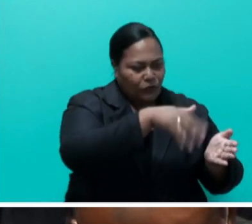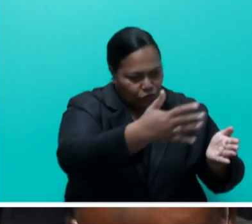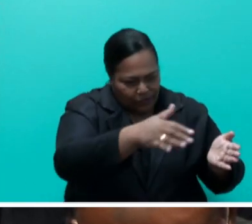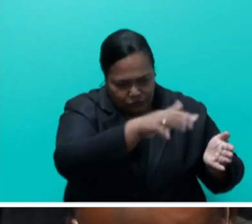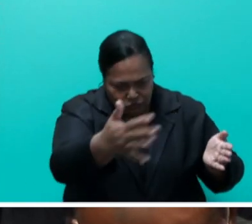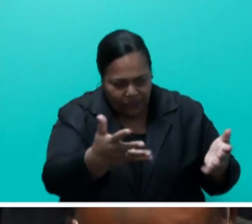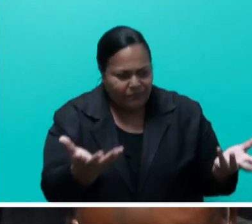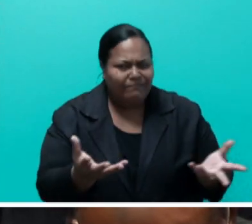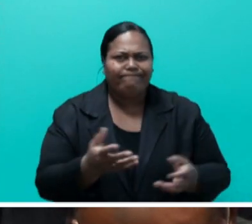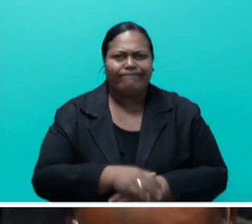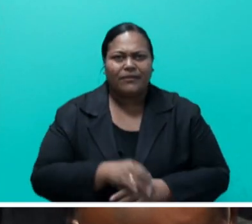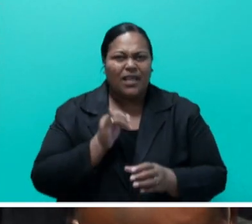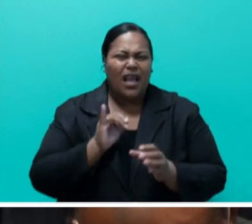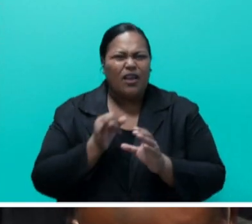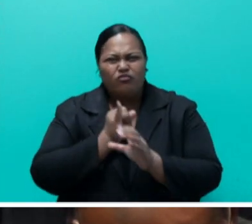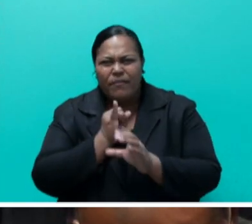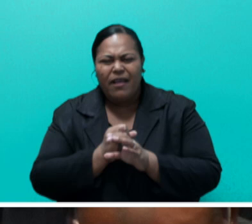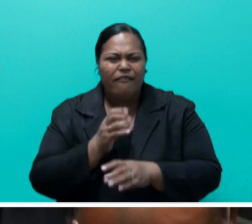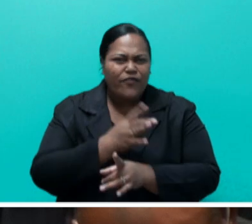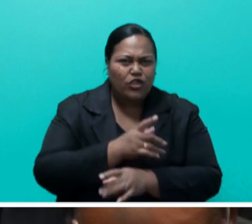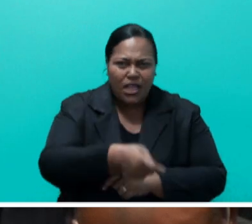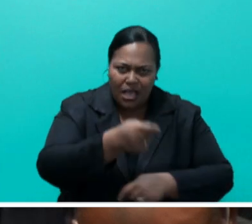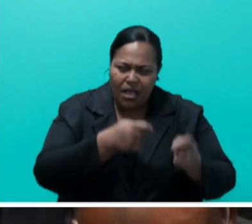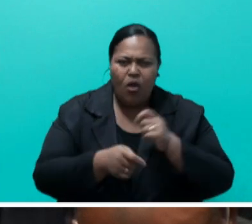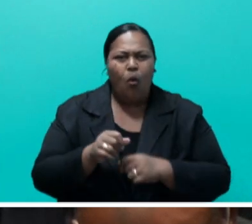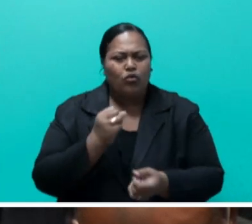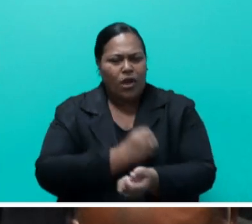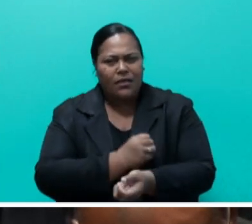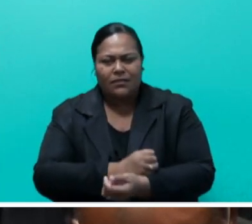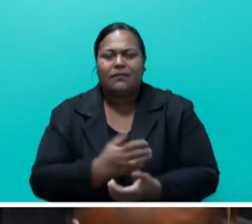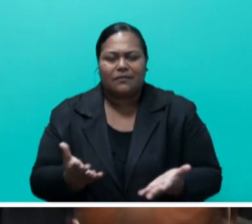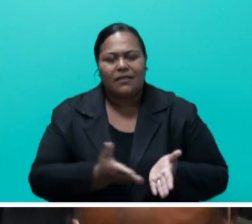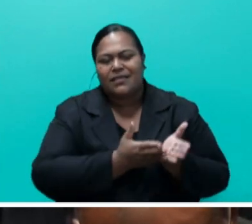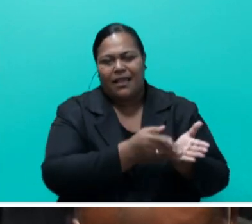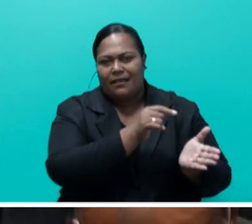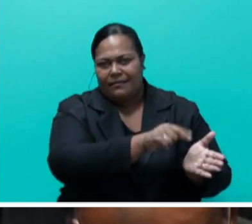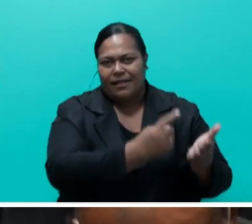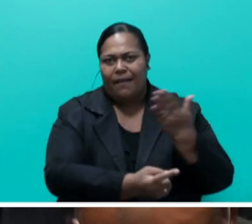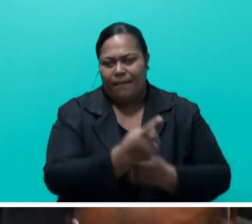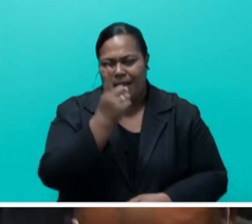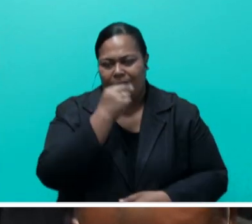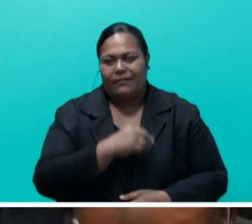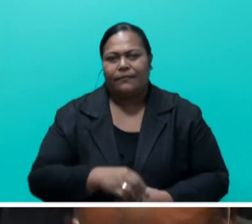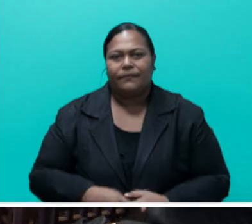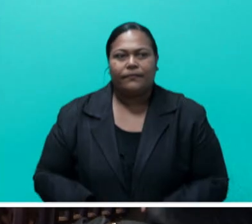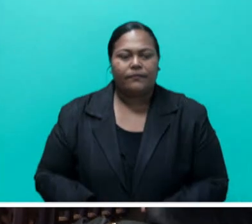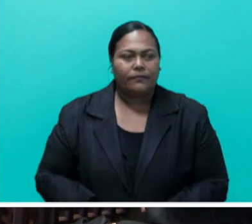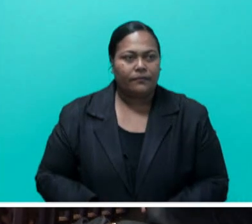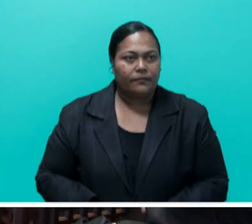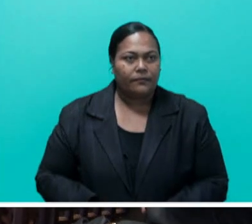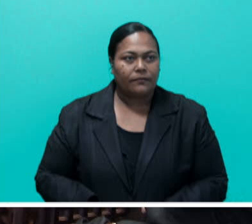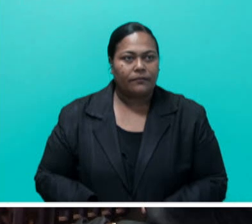illegal fishing or some other transnational crime happening in the high seas. Thank you. Thank you. Yes, Honourable Koya,